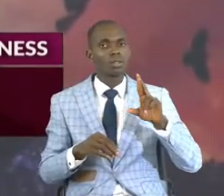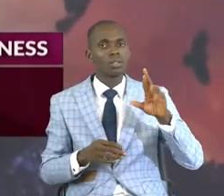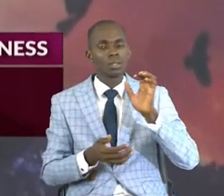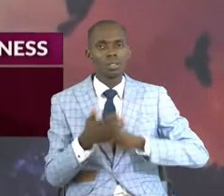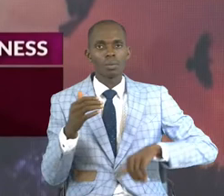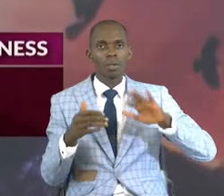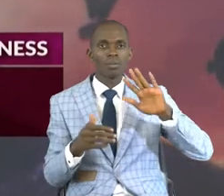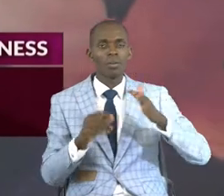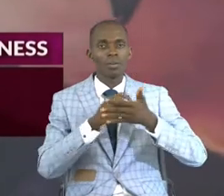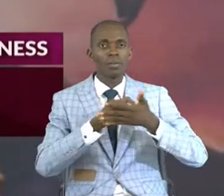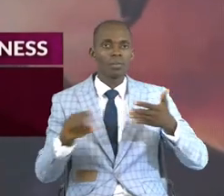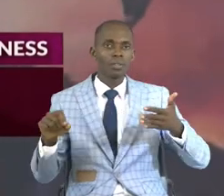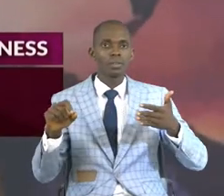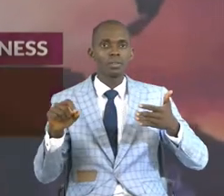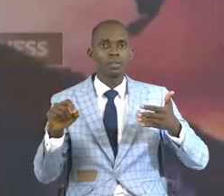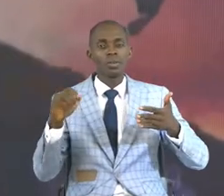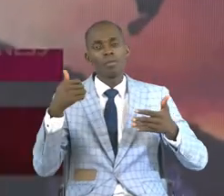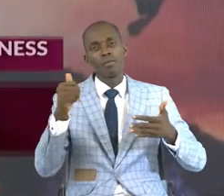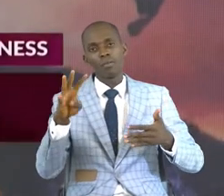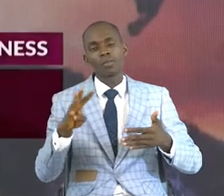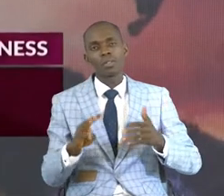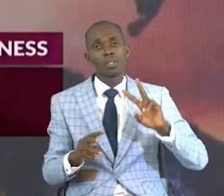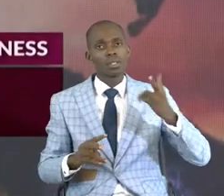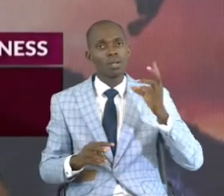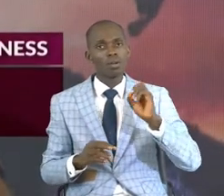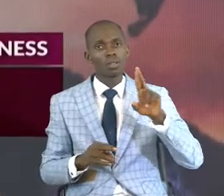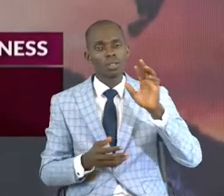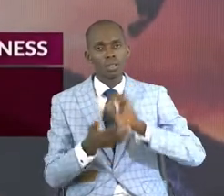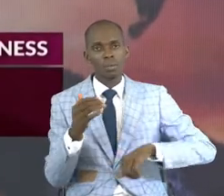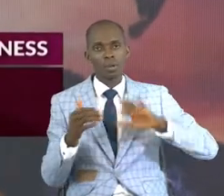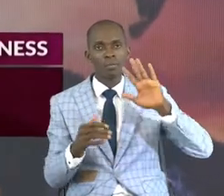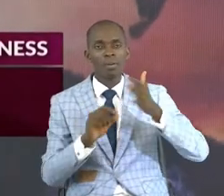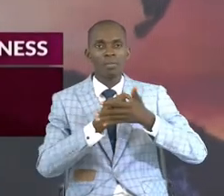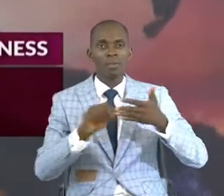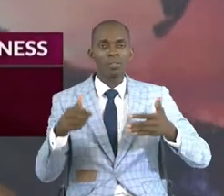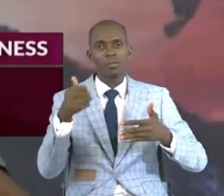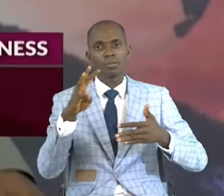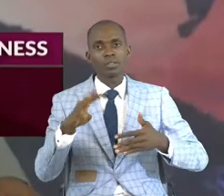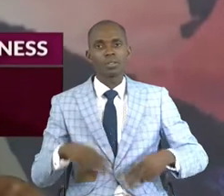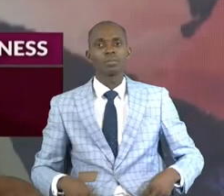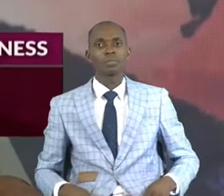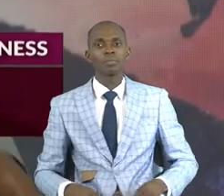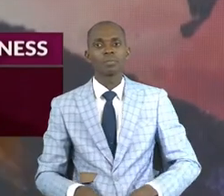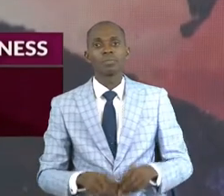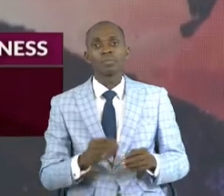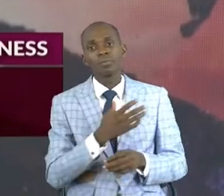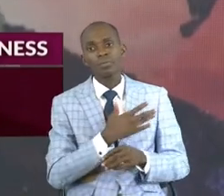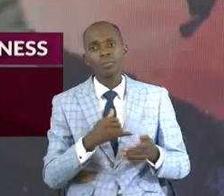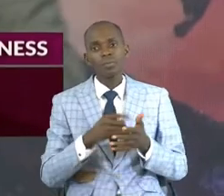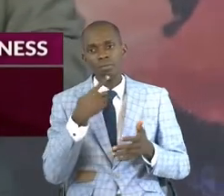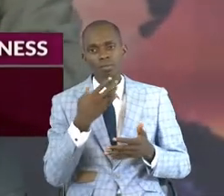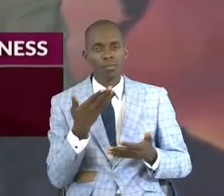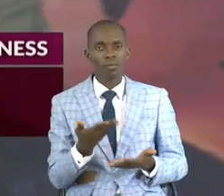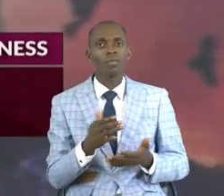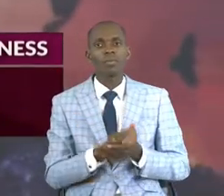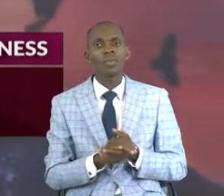5. We're reading from verse 14. 2 Corinthians chapter 5, verse 14. It tells us, for the